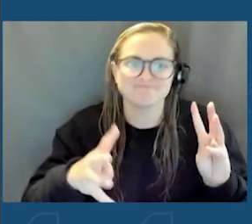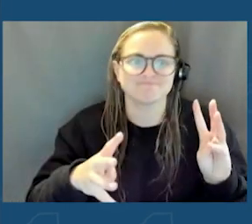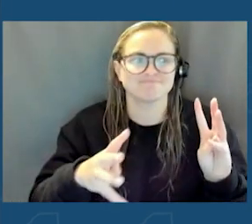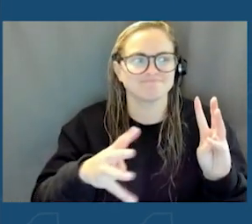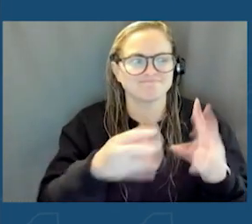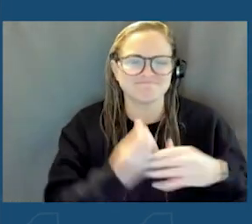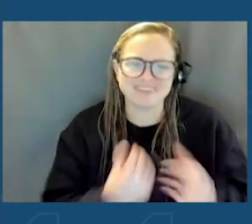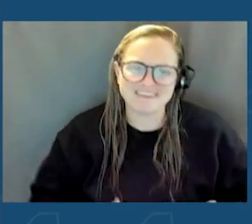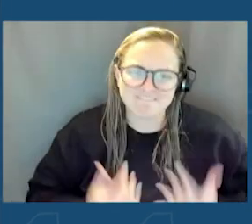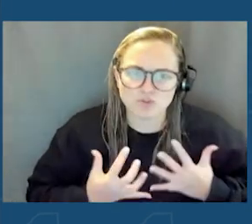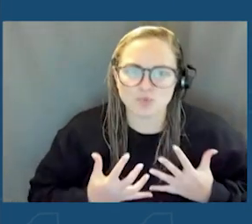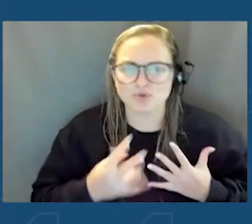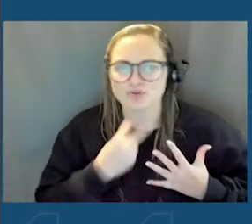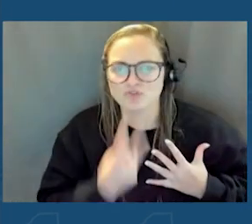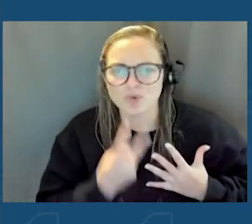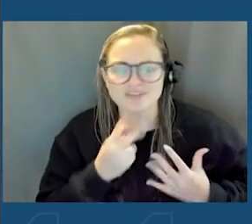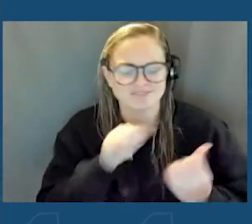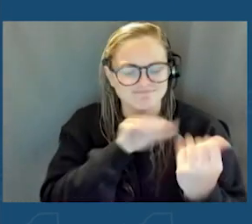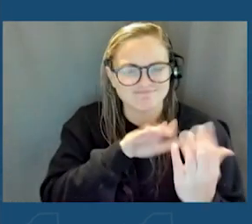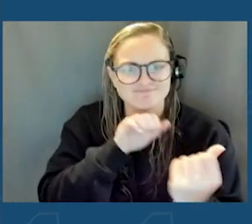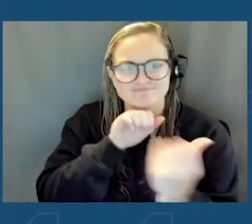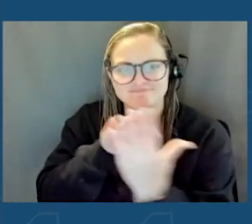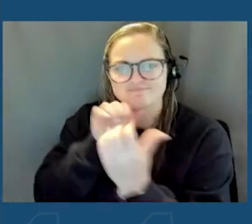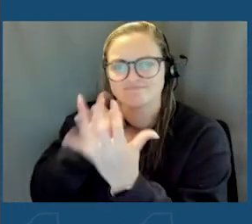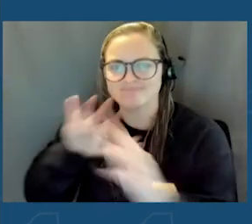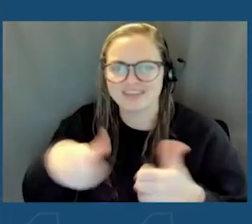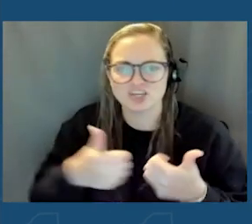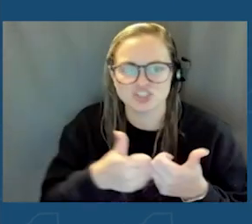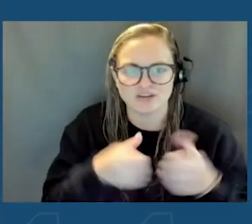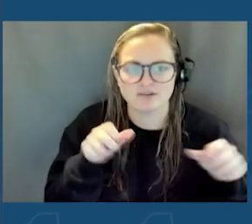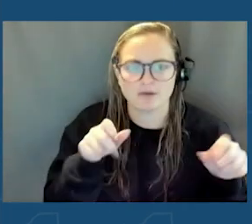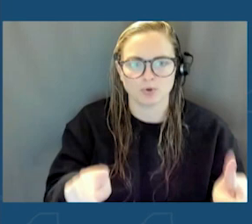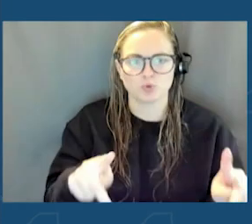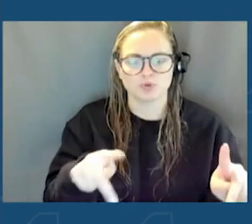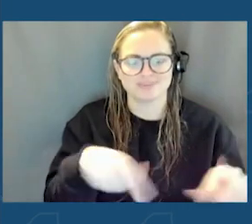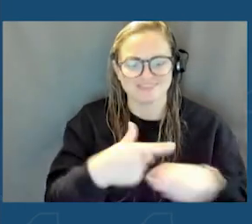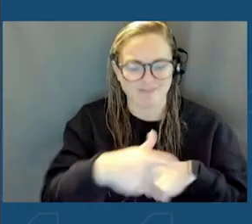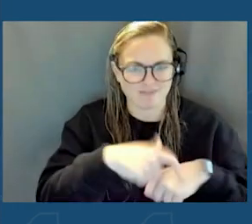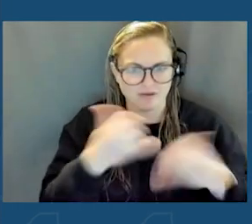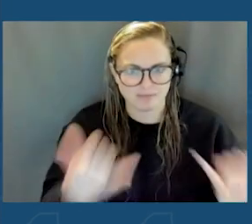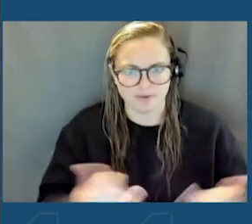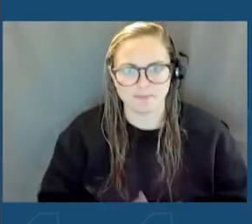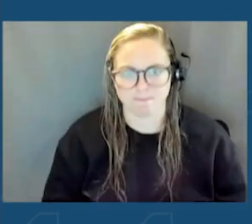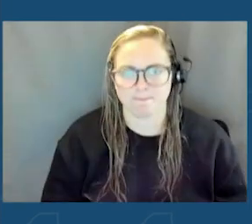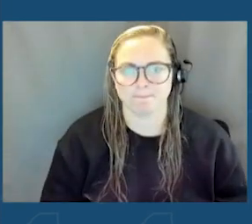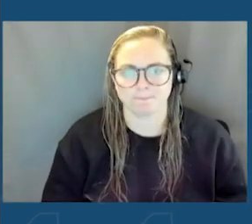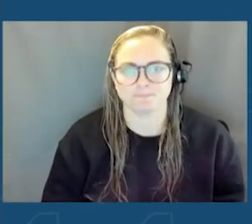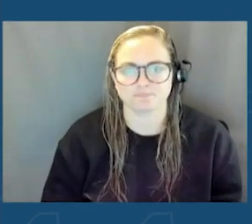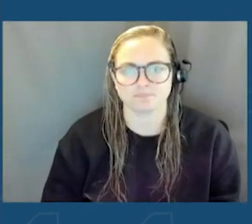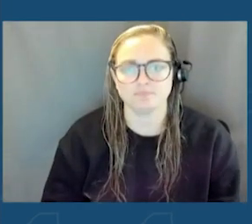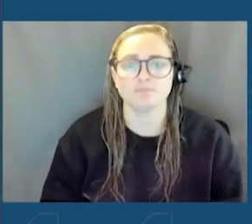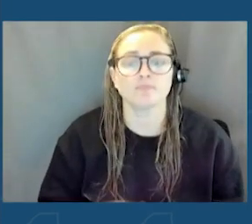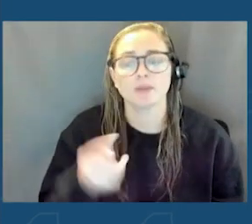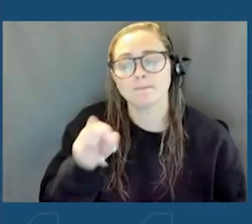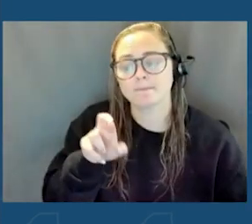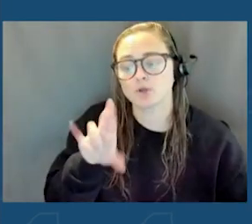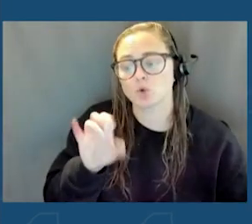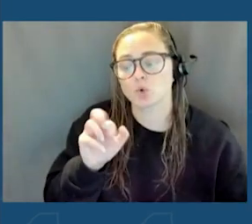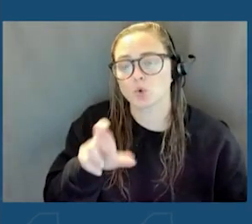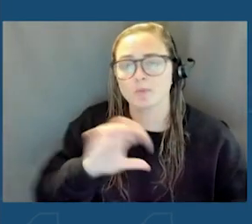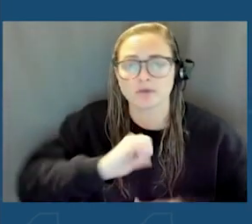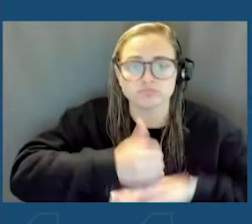influential voices to address the critical challenges and opportunities of our time. Peter Cooper founded the Cooper Union